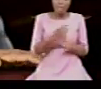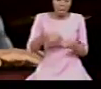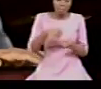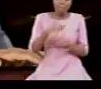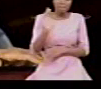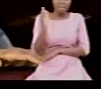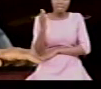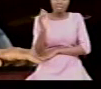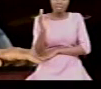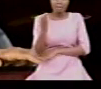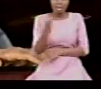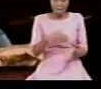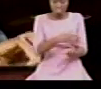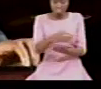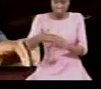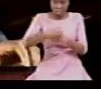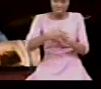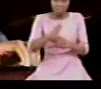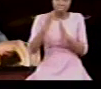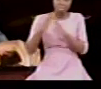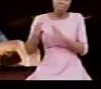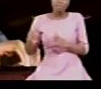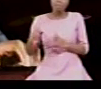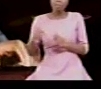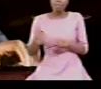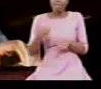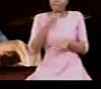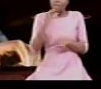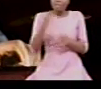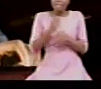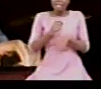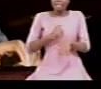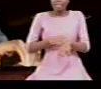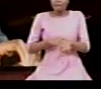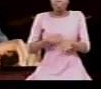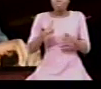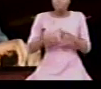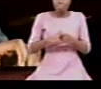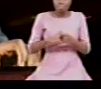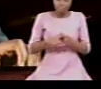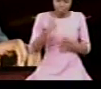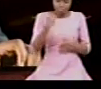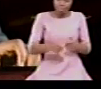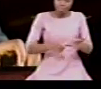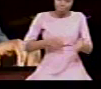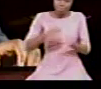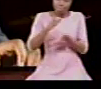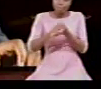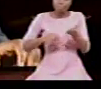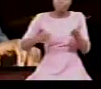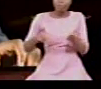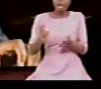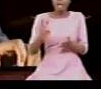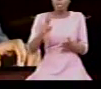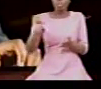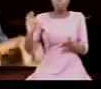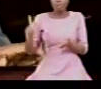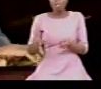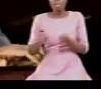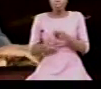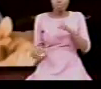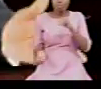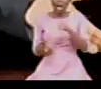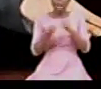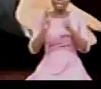behind your house, not taking time to plow, not taking time to manure the